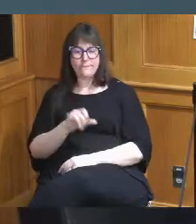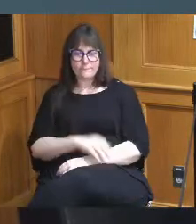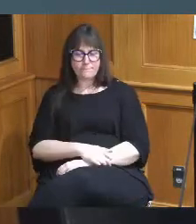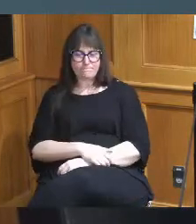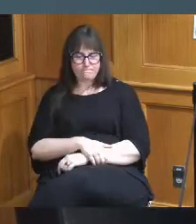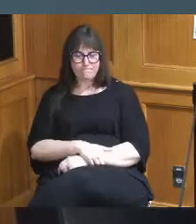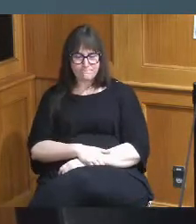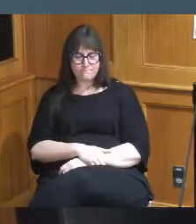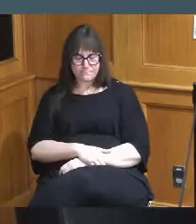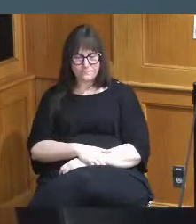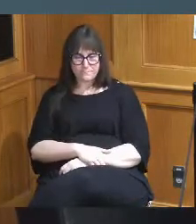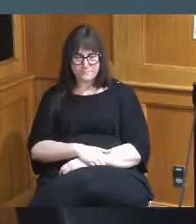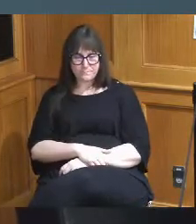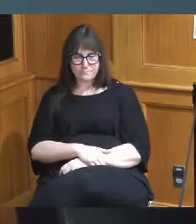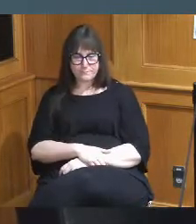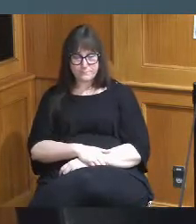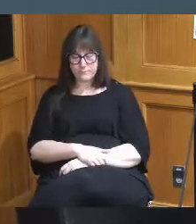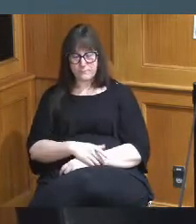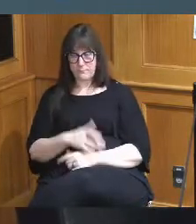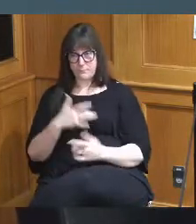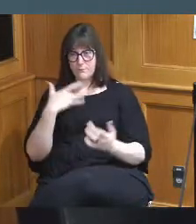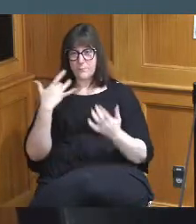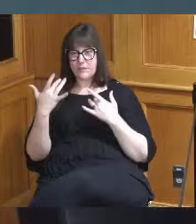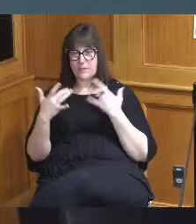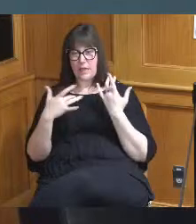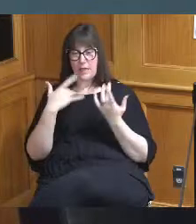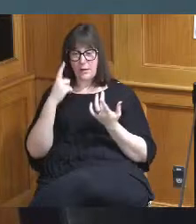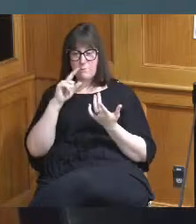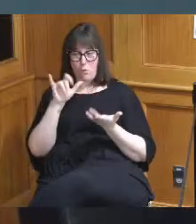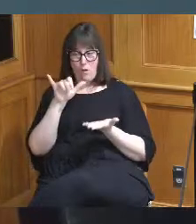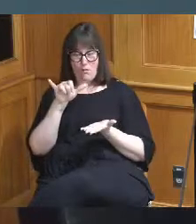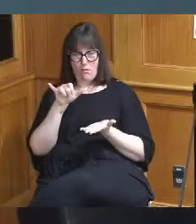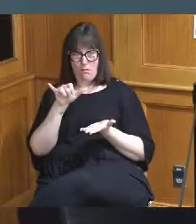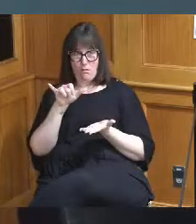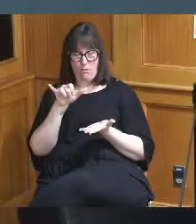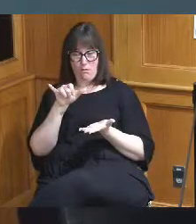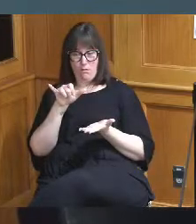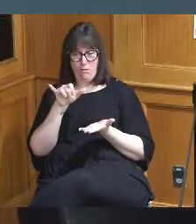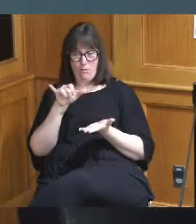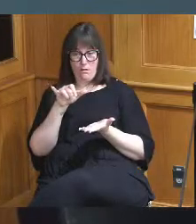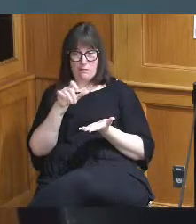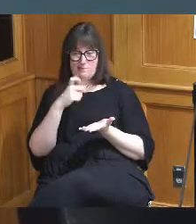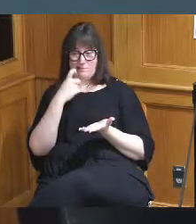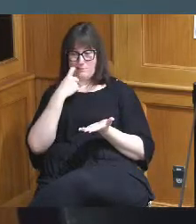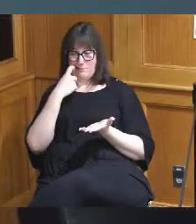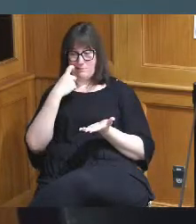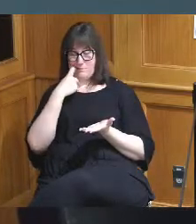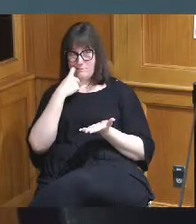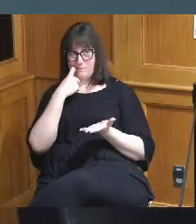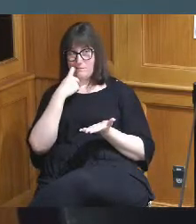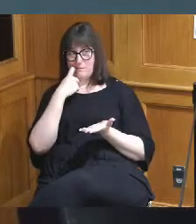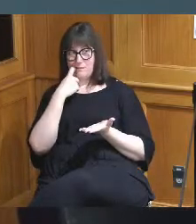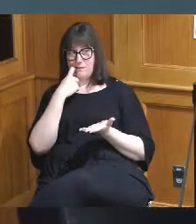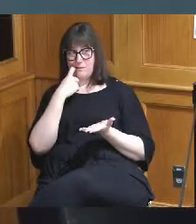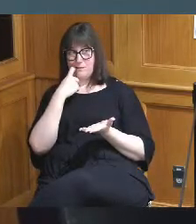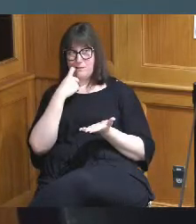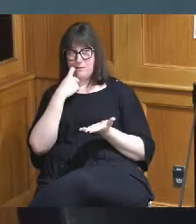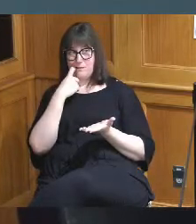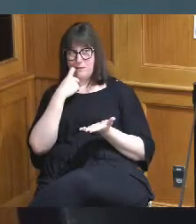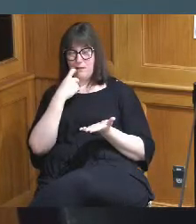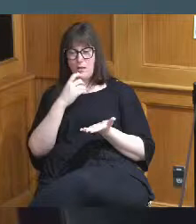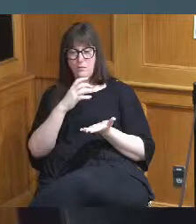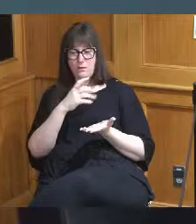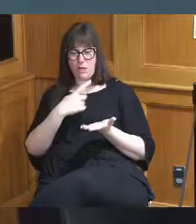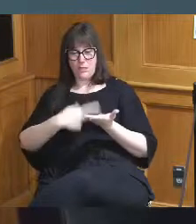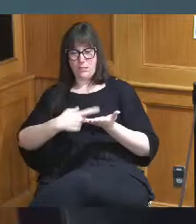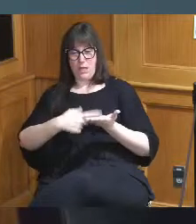together. I'm also so excited about the fact that not too long ago, there were talks about taking some money